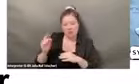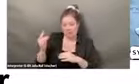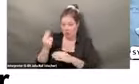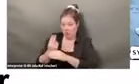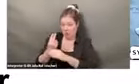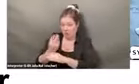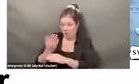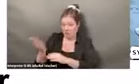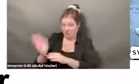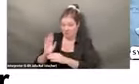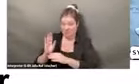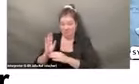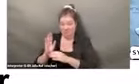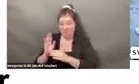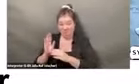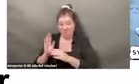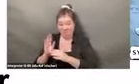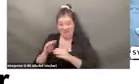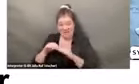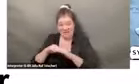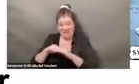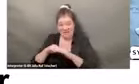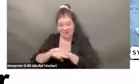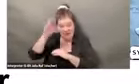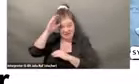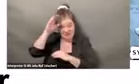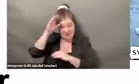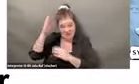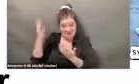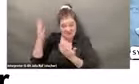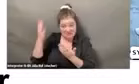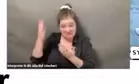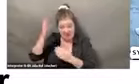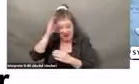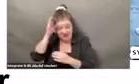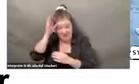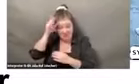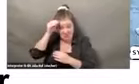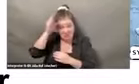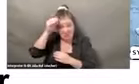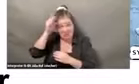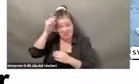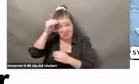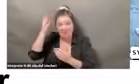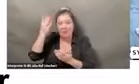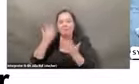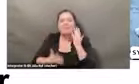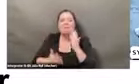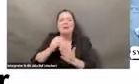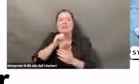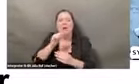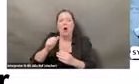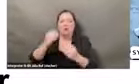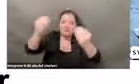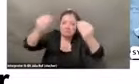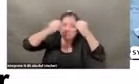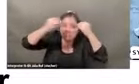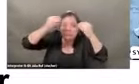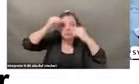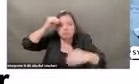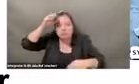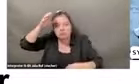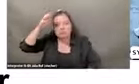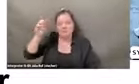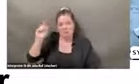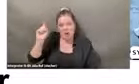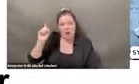not, I would always say that the users are the experts. They may not be technical certified experts who live from being accessibility experts